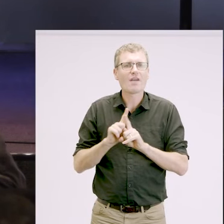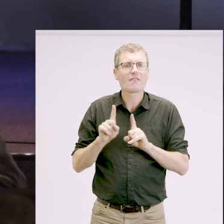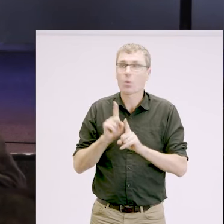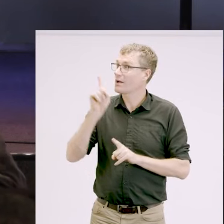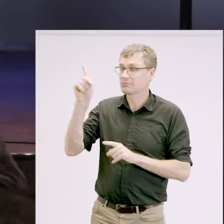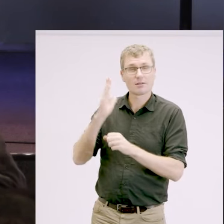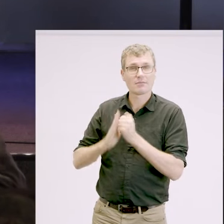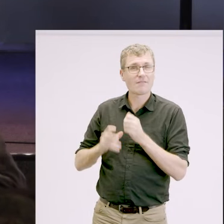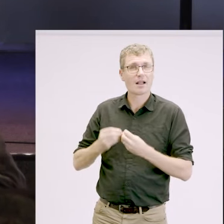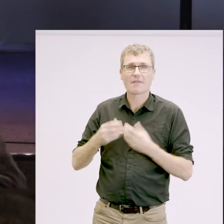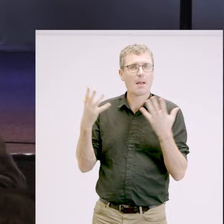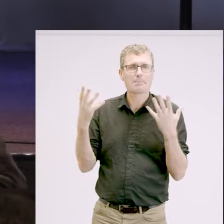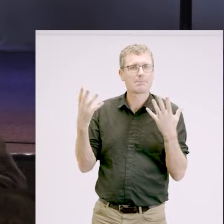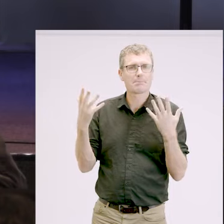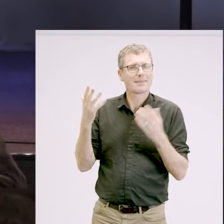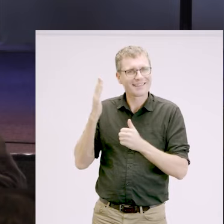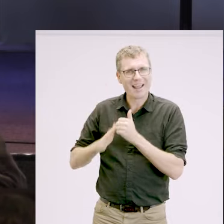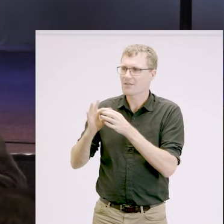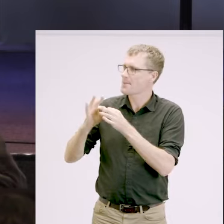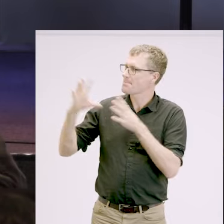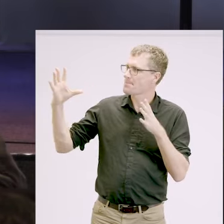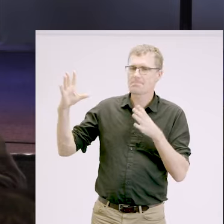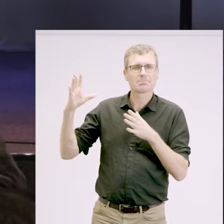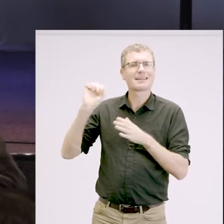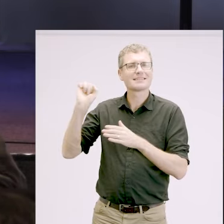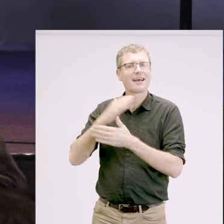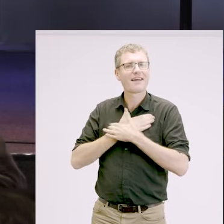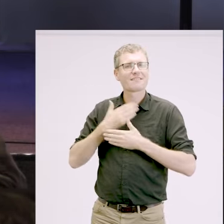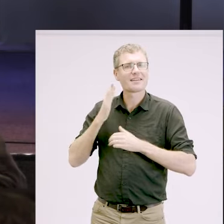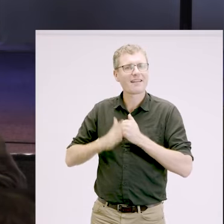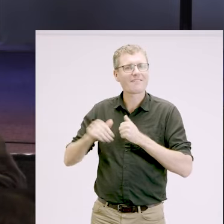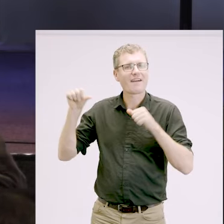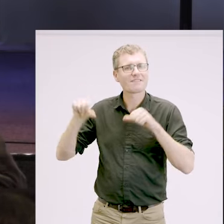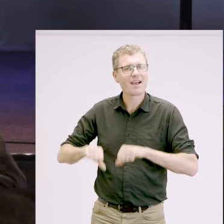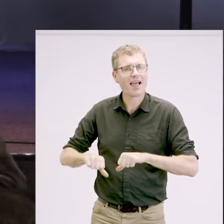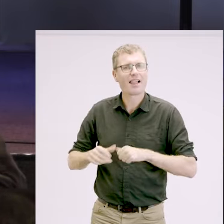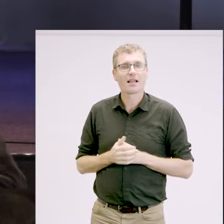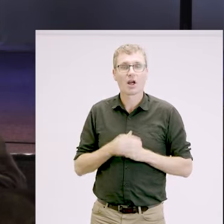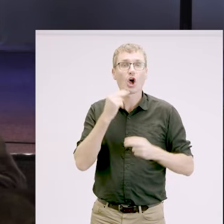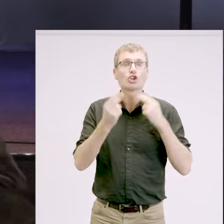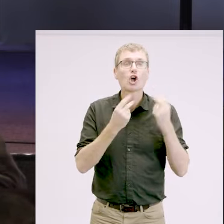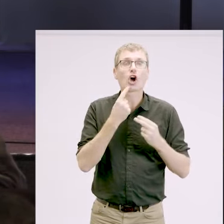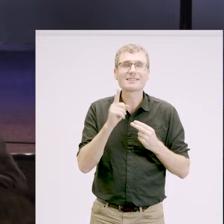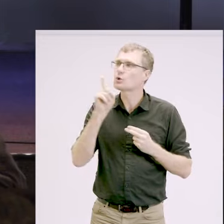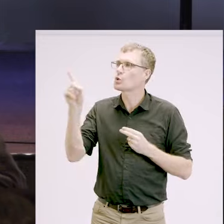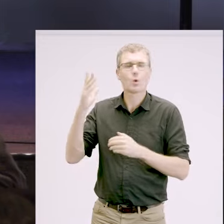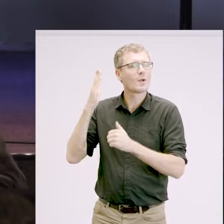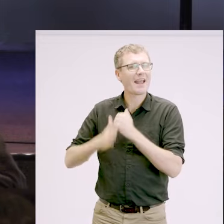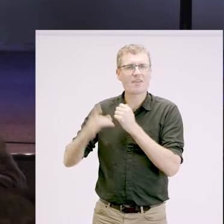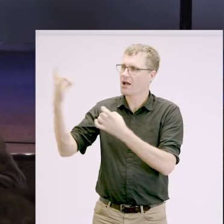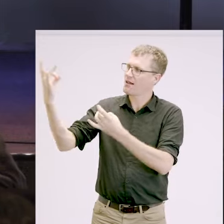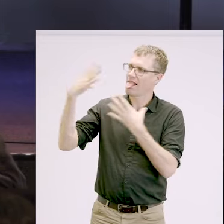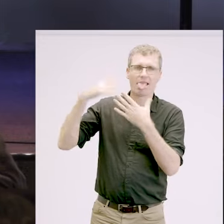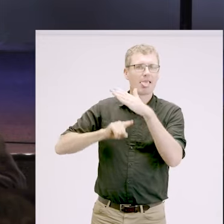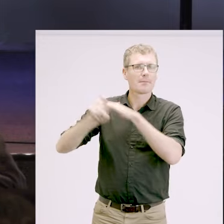to be faithful. God never gives up on us. Your love never fails. It never gives up. You never run out on me,